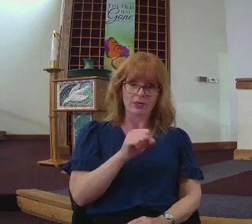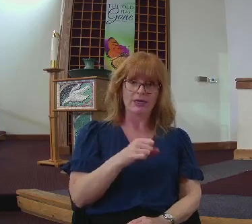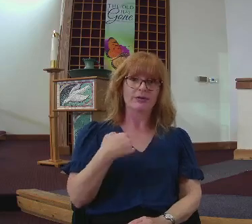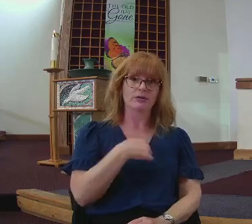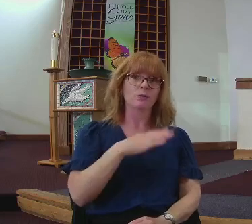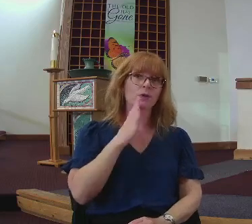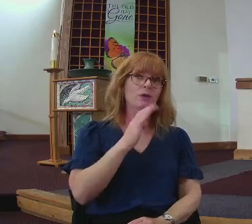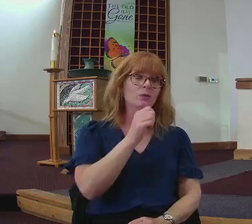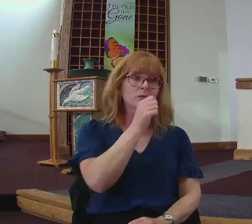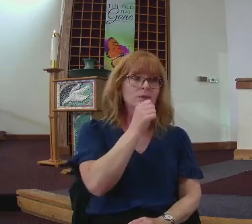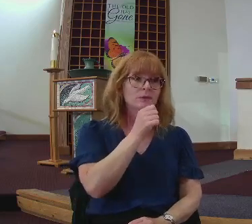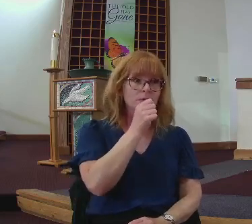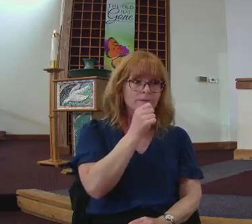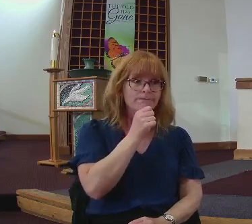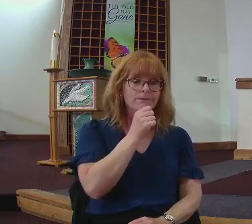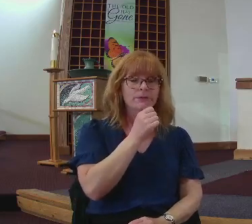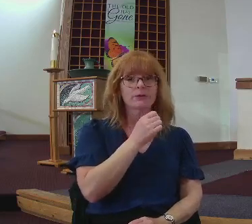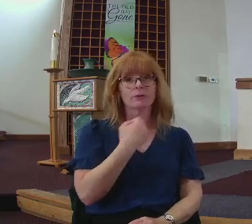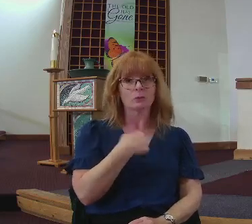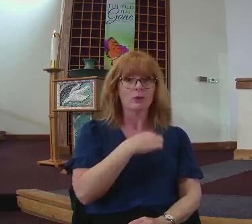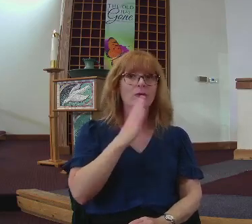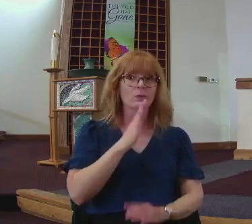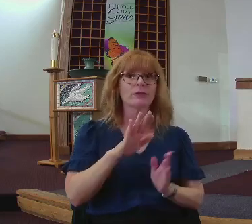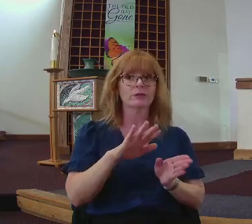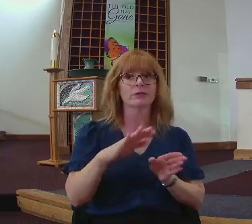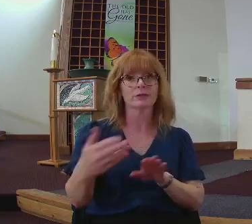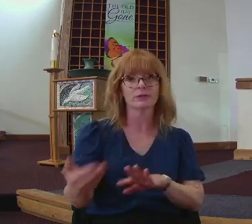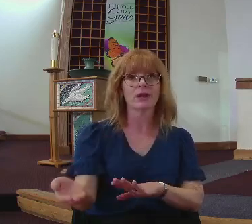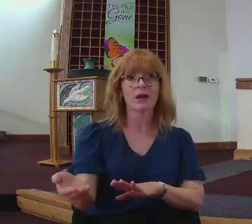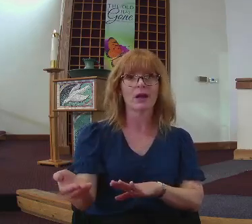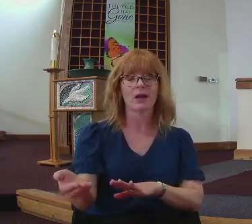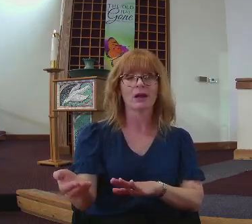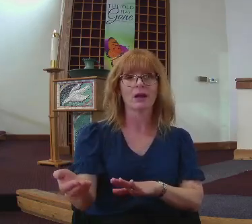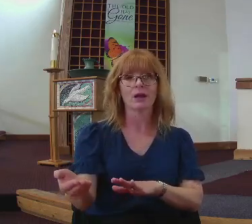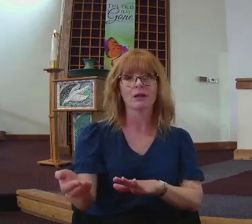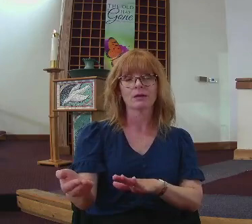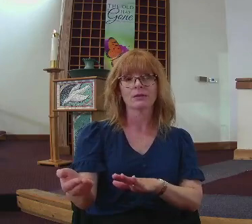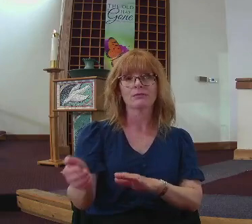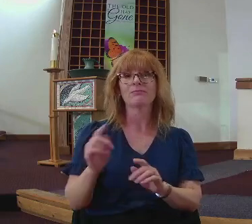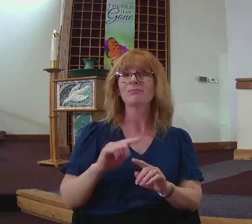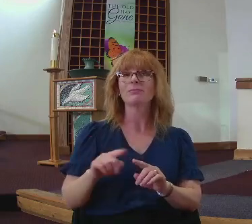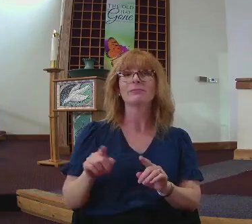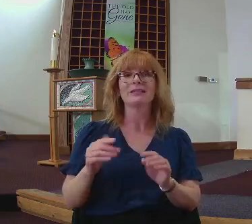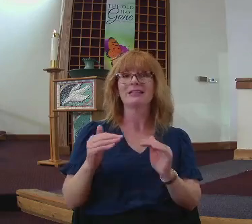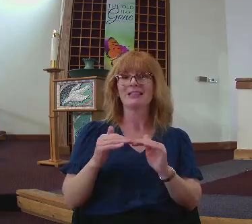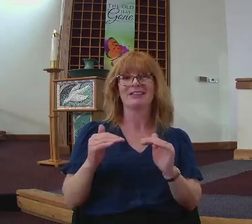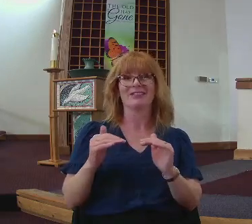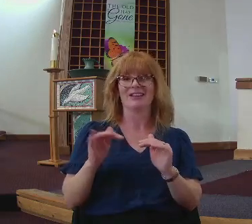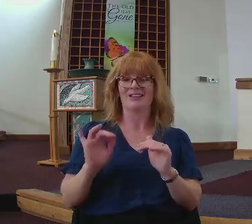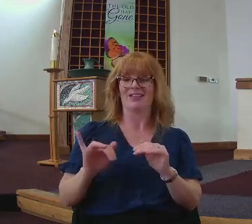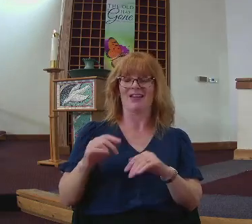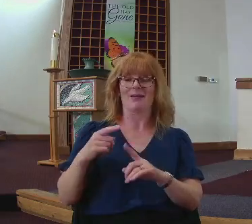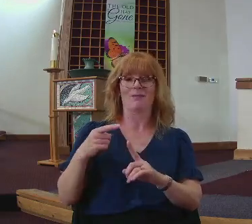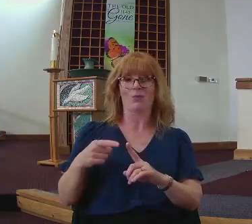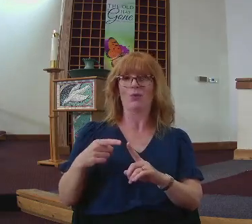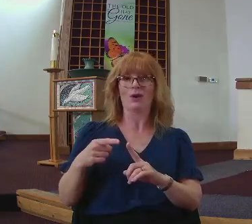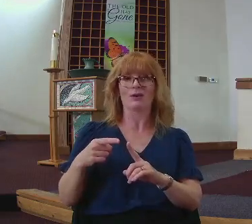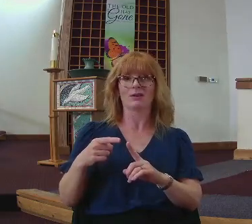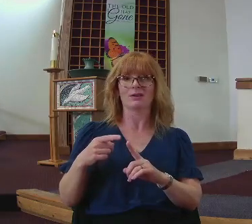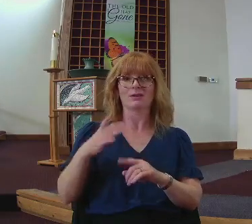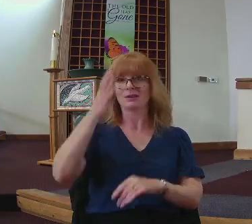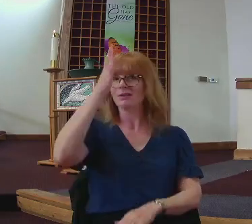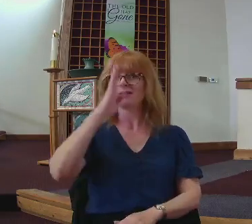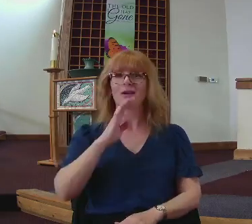we shall even die someday. But even then, God is not done with